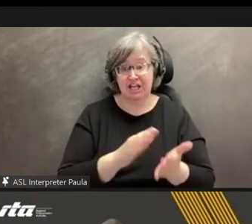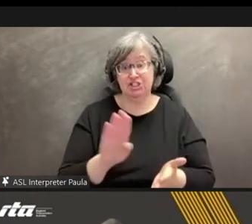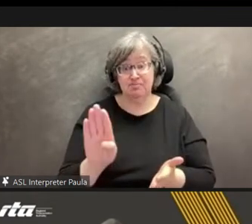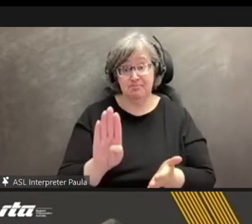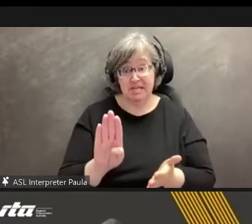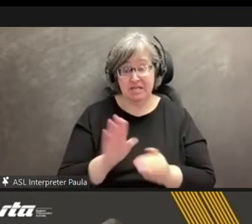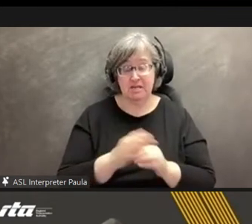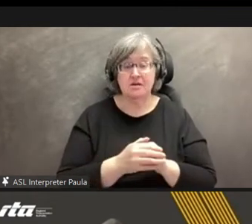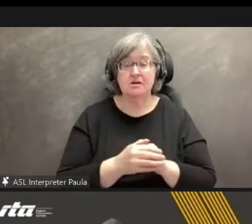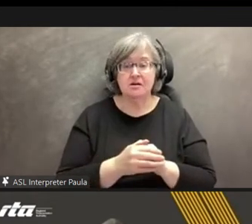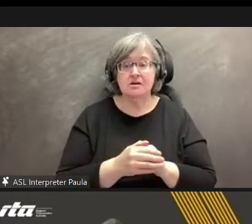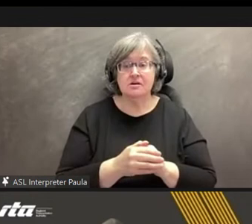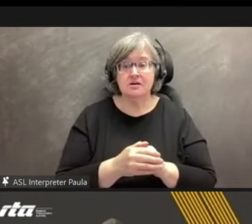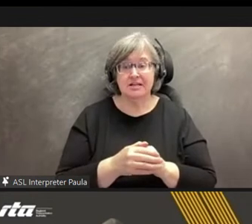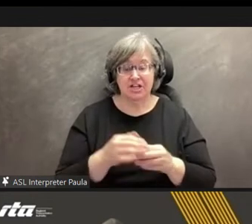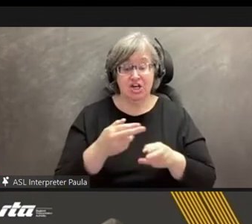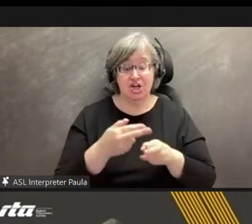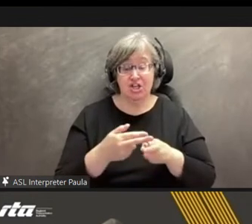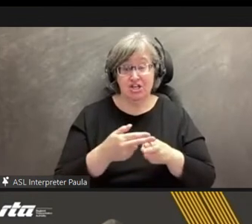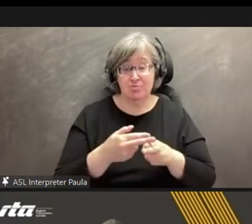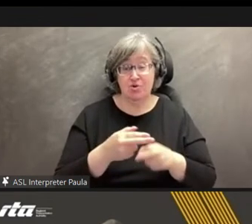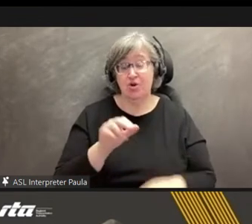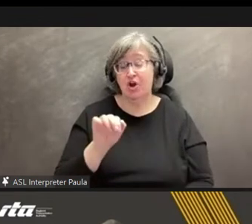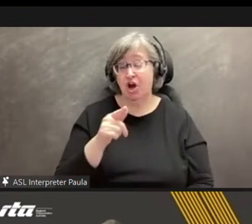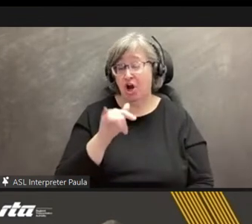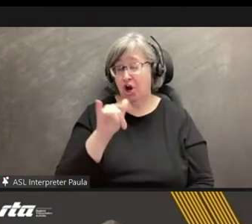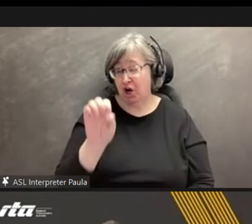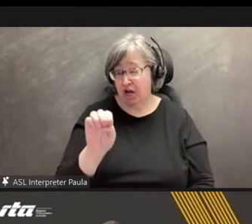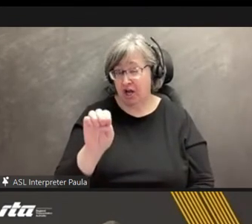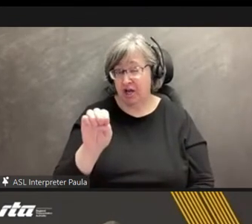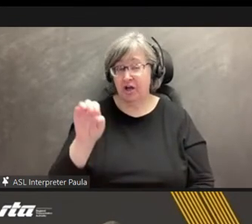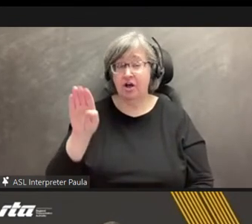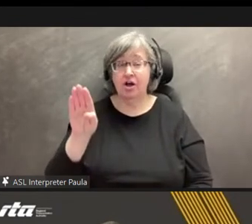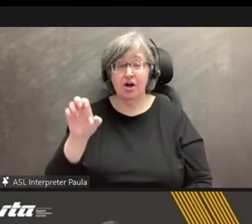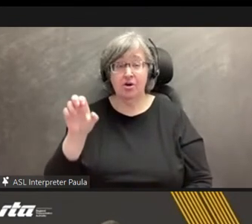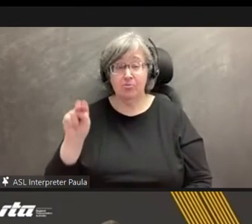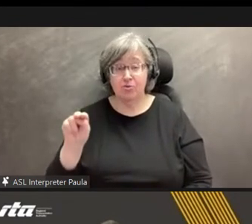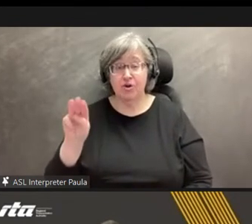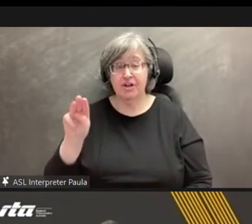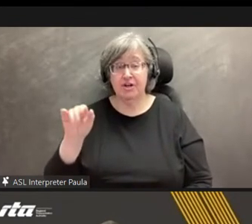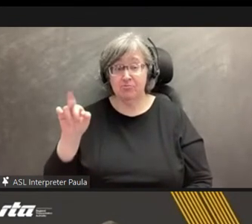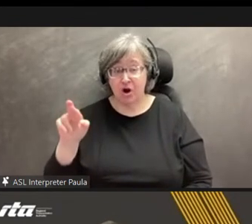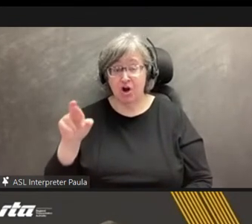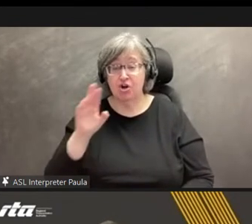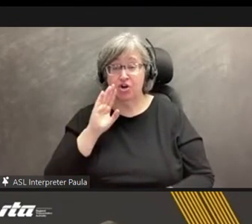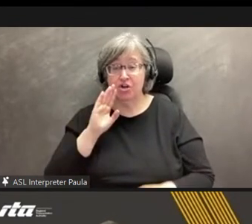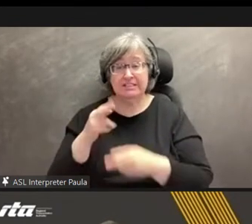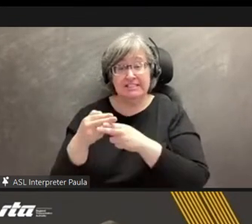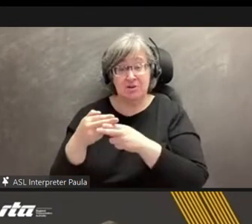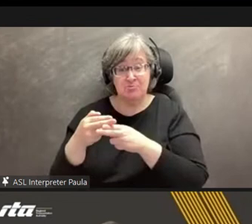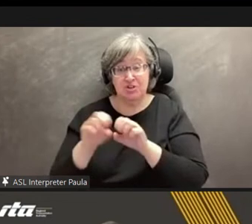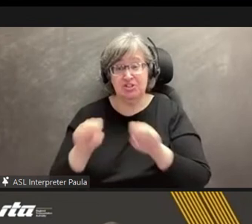at Argyle and Ridmar. So that is in the process. We expect that to be completed by June.